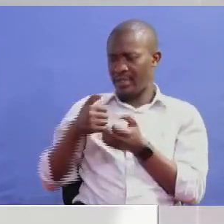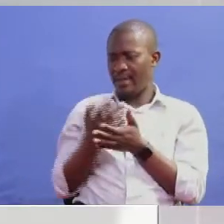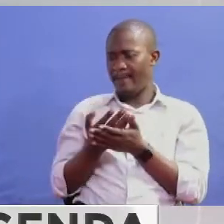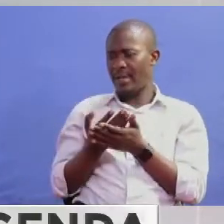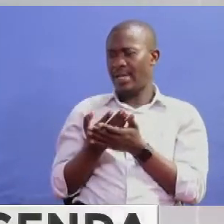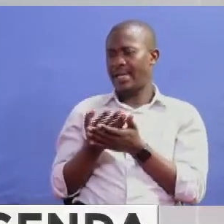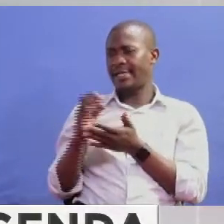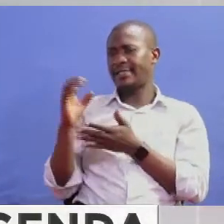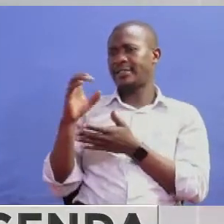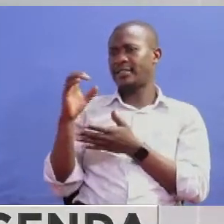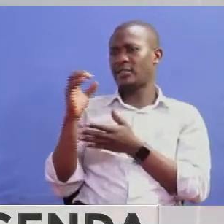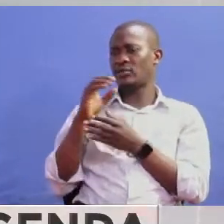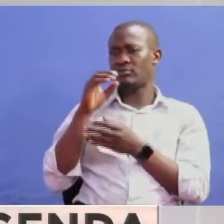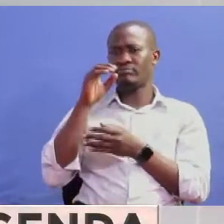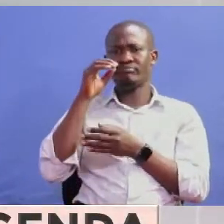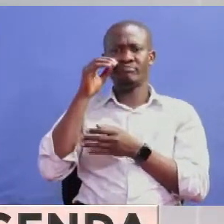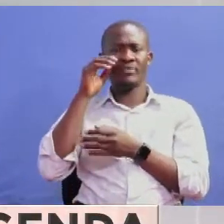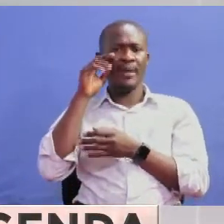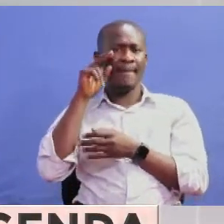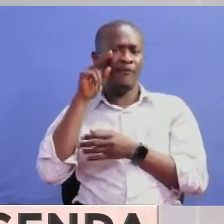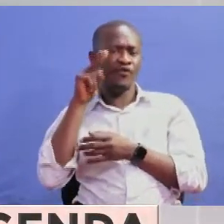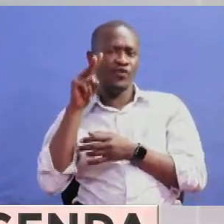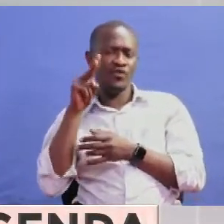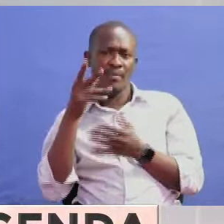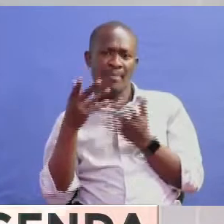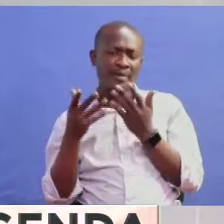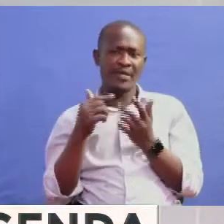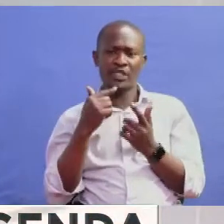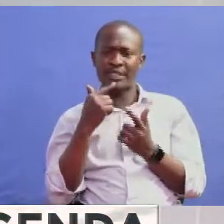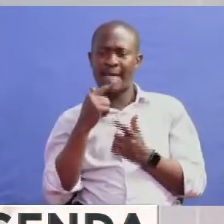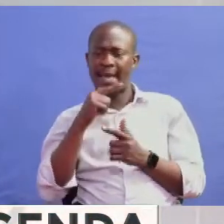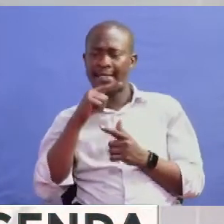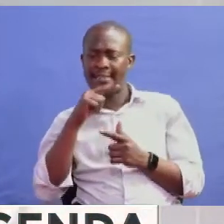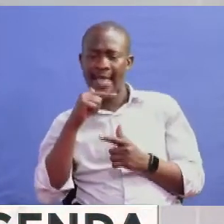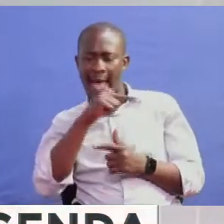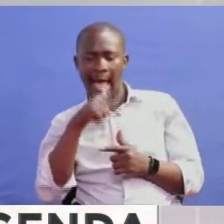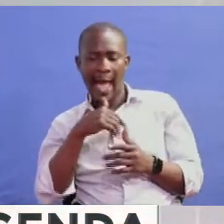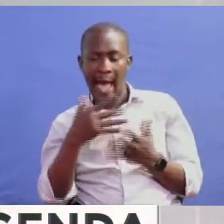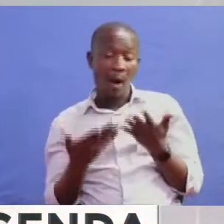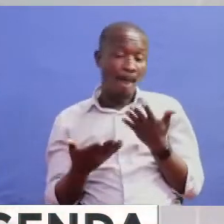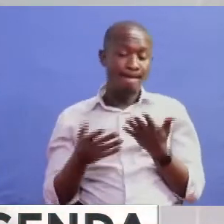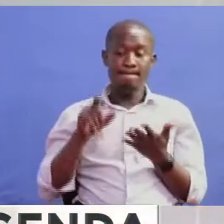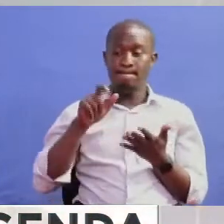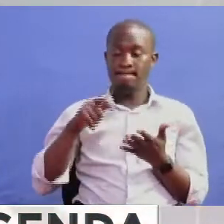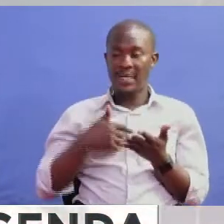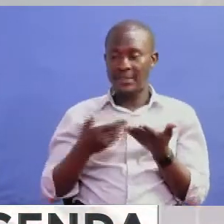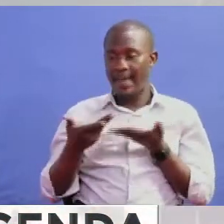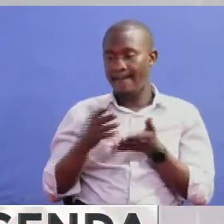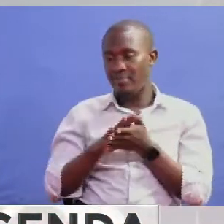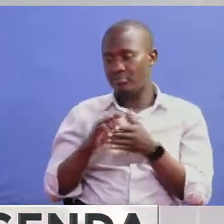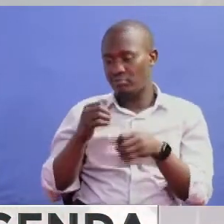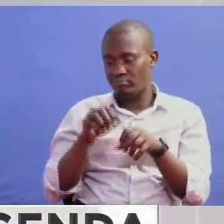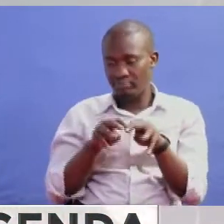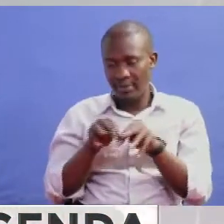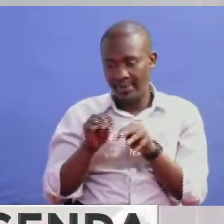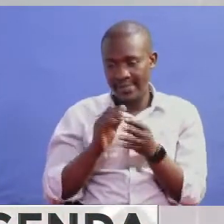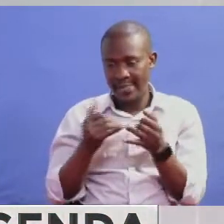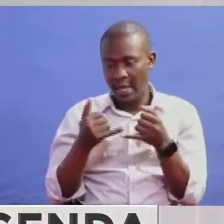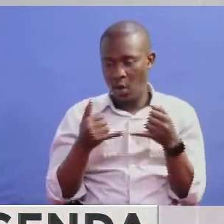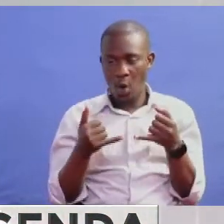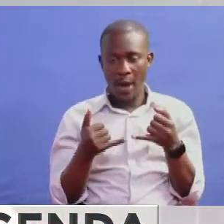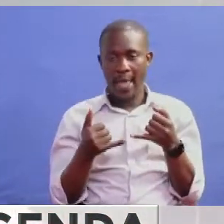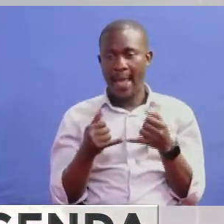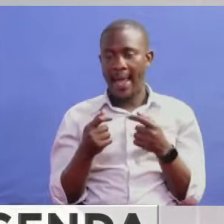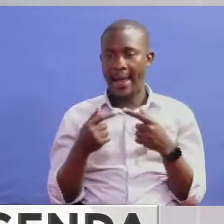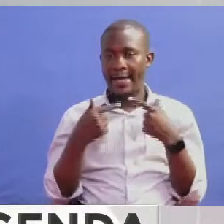a customer perception, Paul. Now, maybe you could also tell us, how should businesses manage their online reputation now and